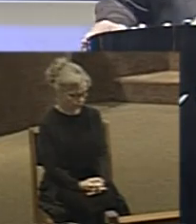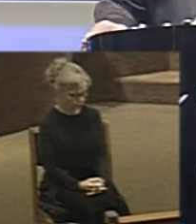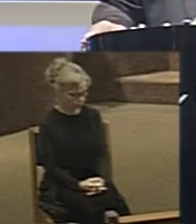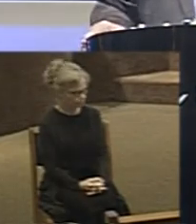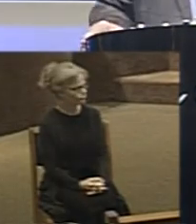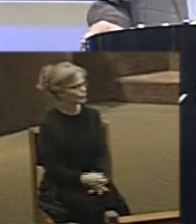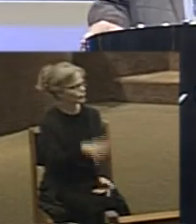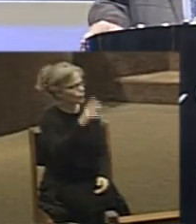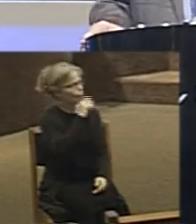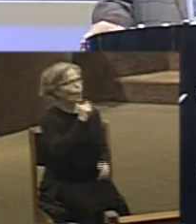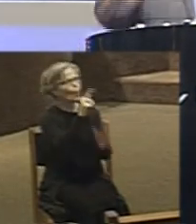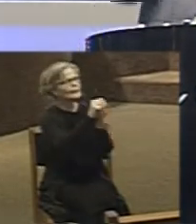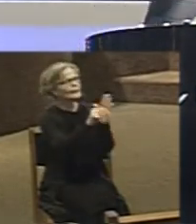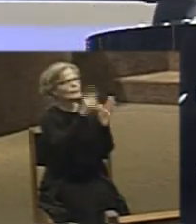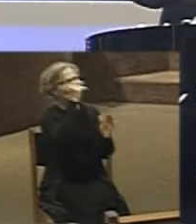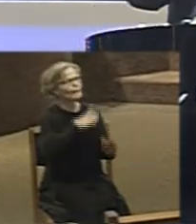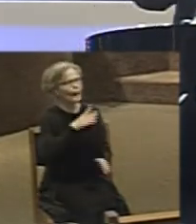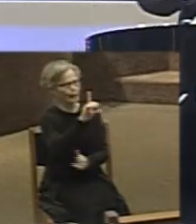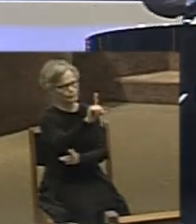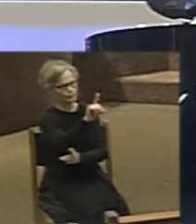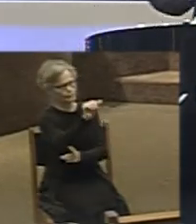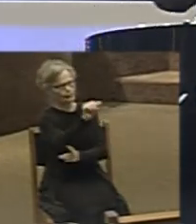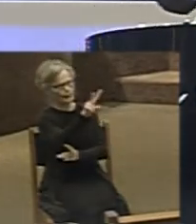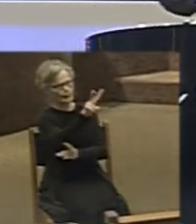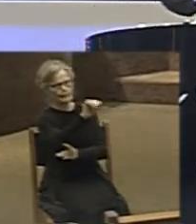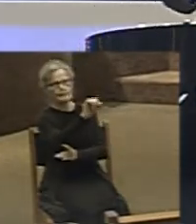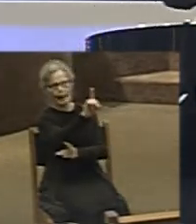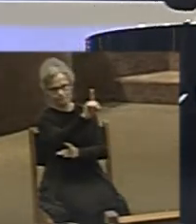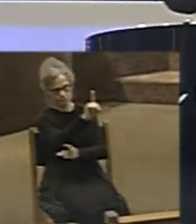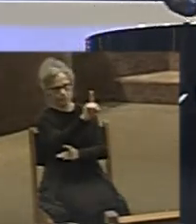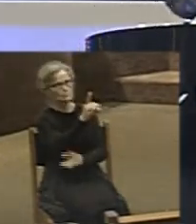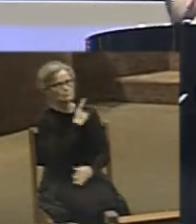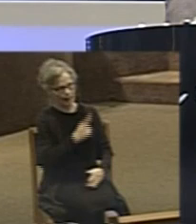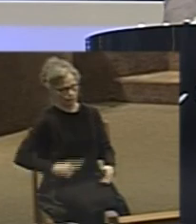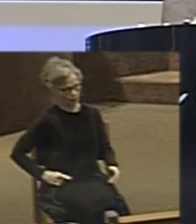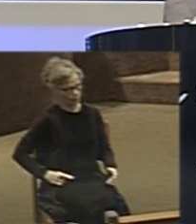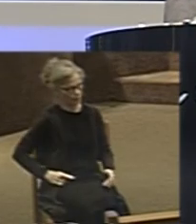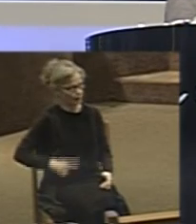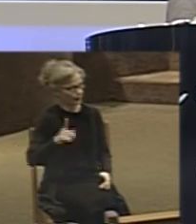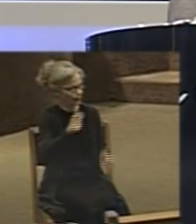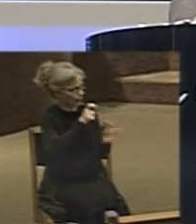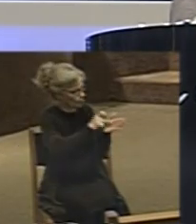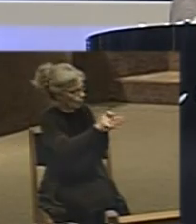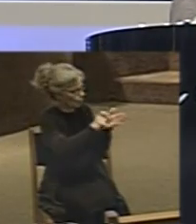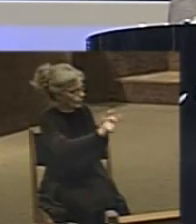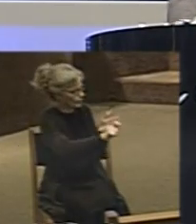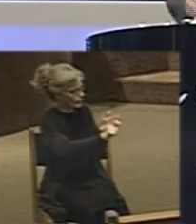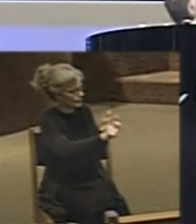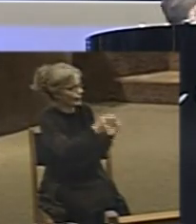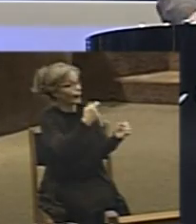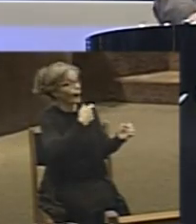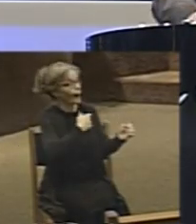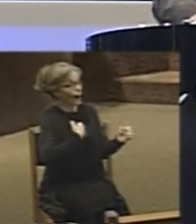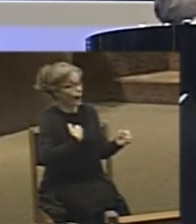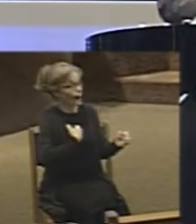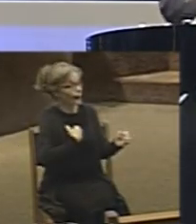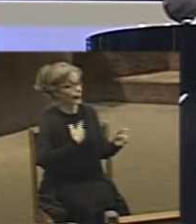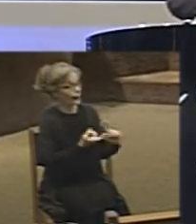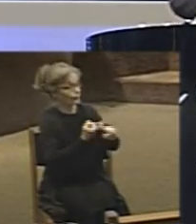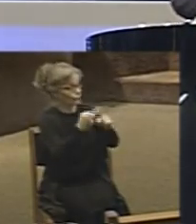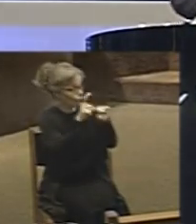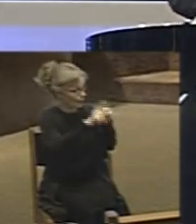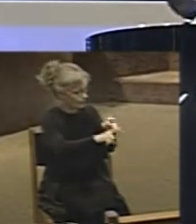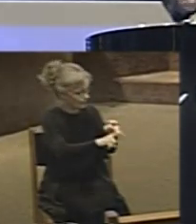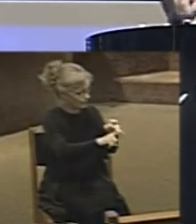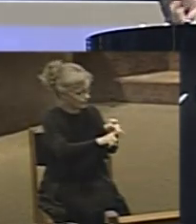David said, "I am a companion of all them